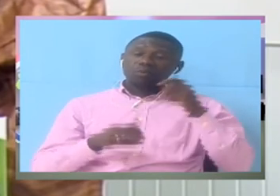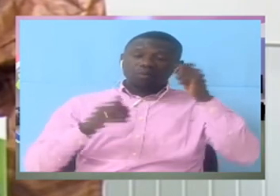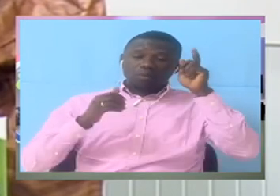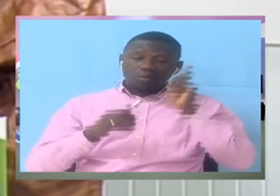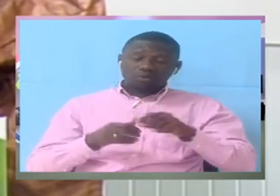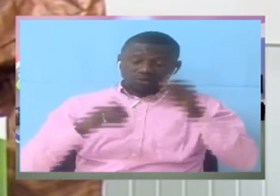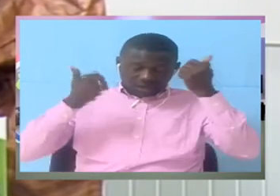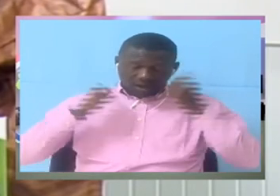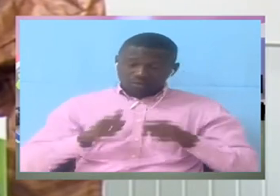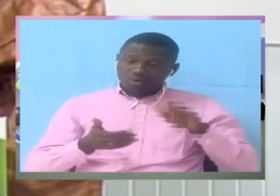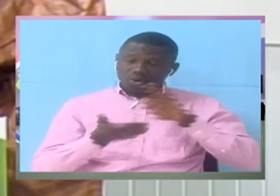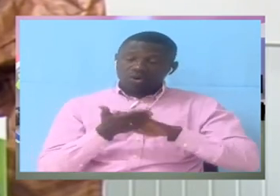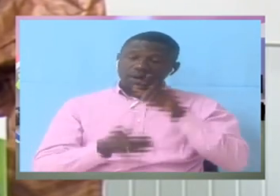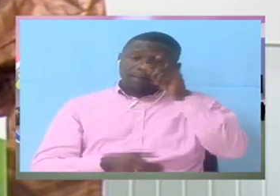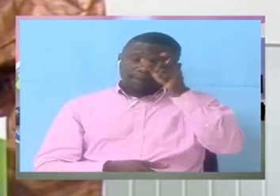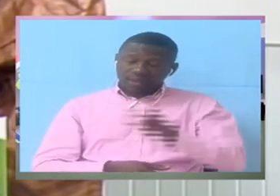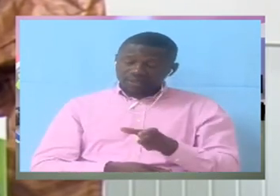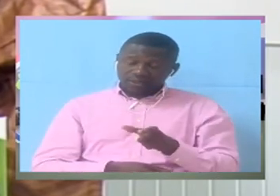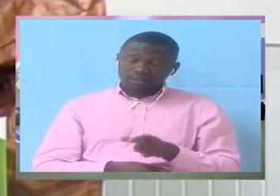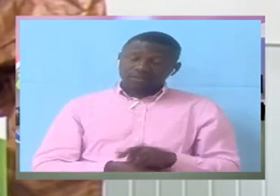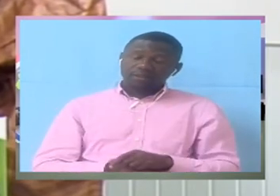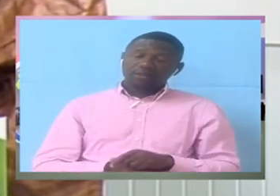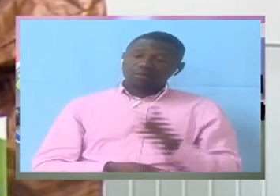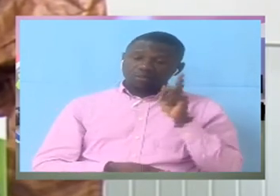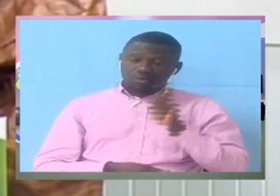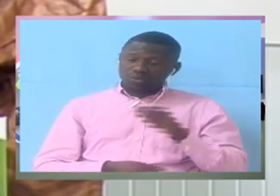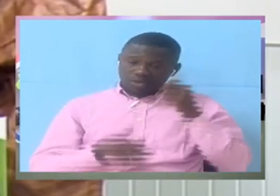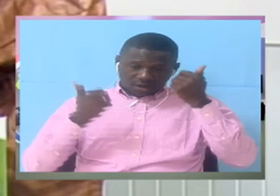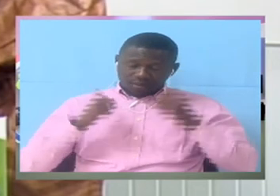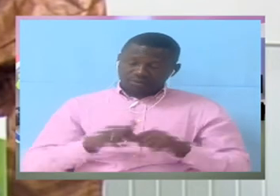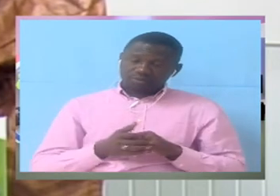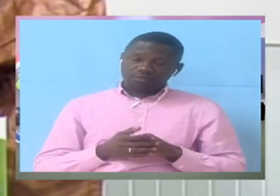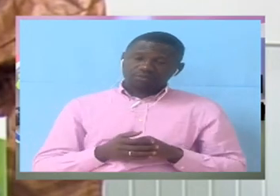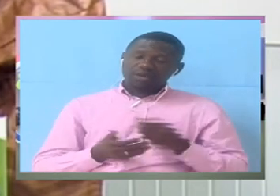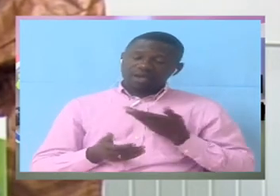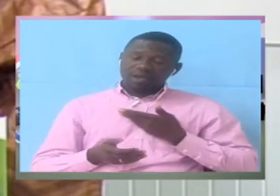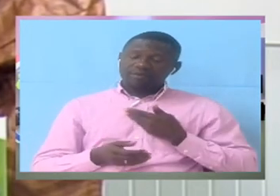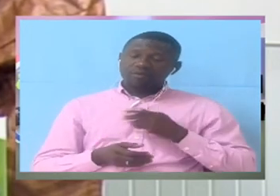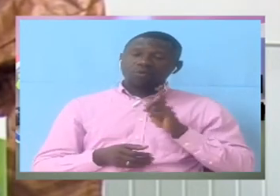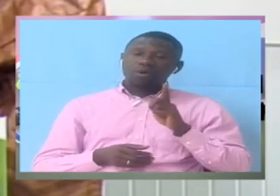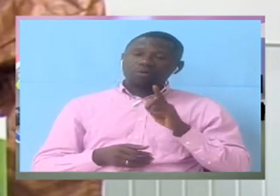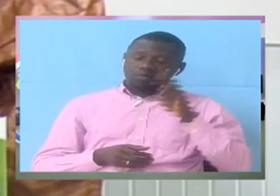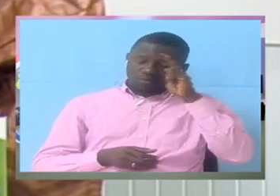happen. I have one brother, Baba Job's younger brother.